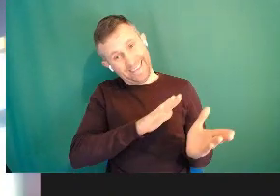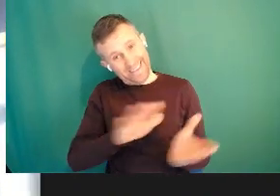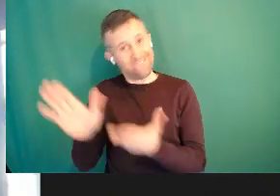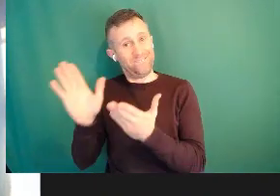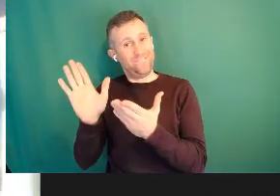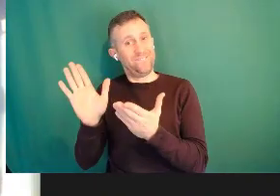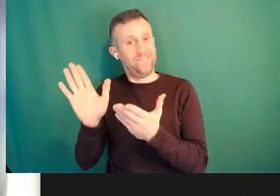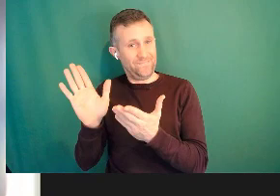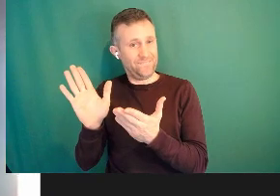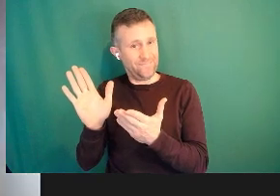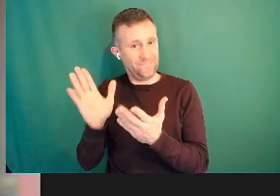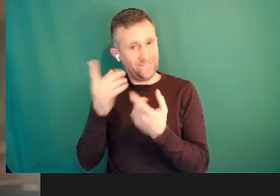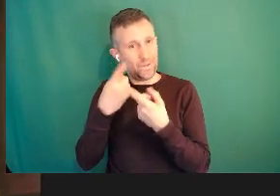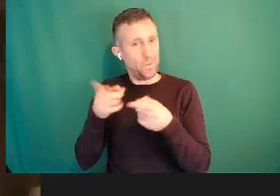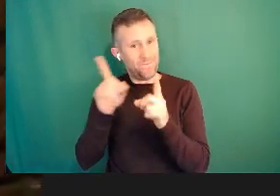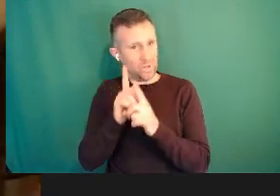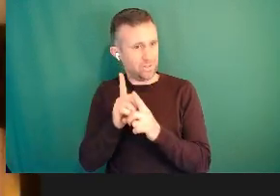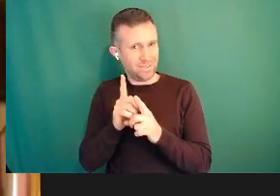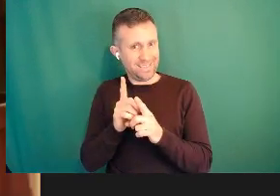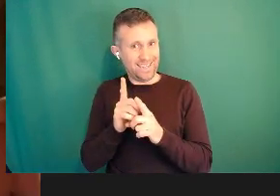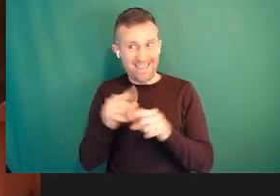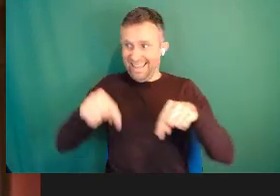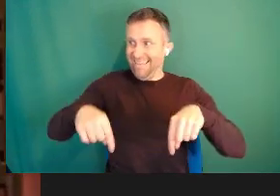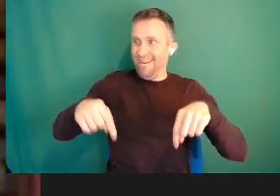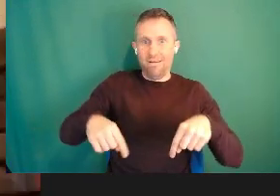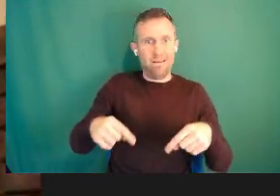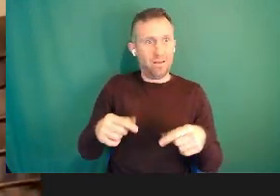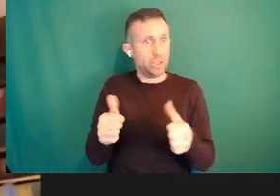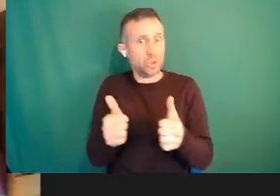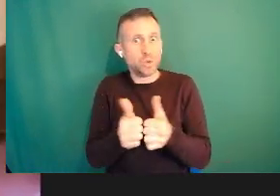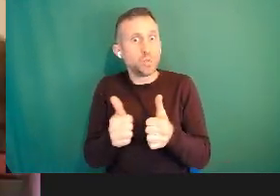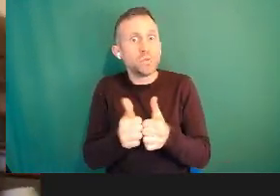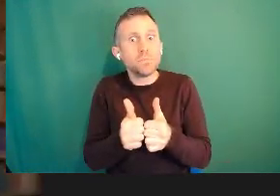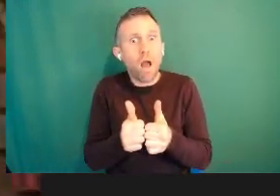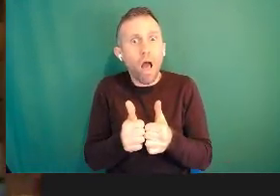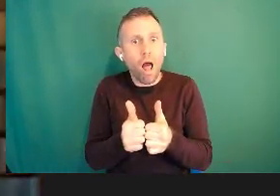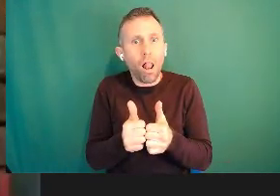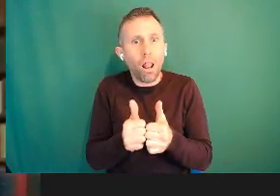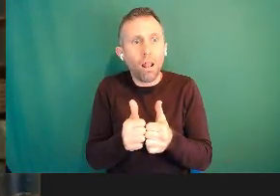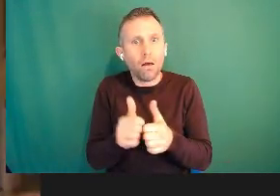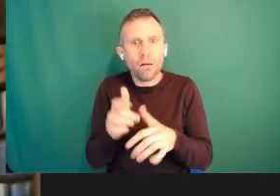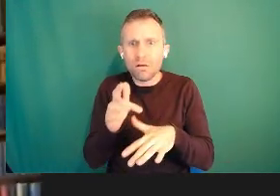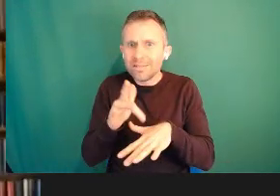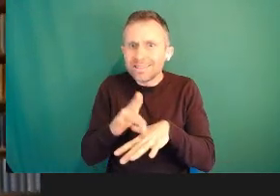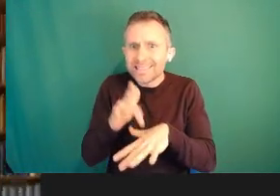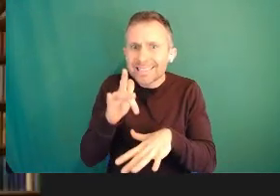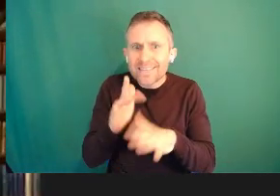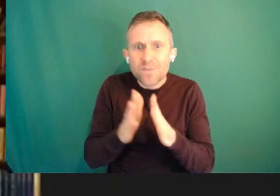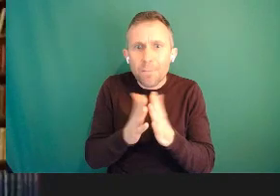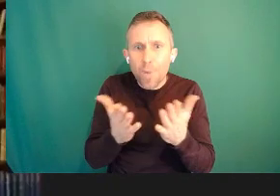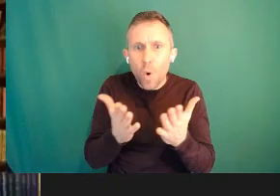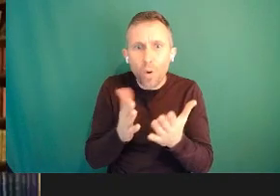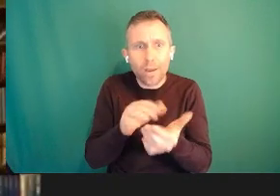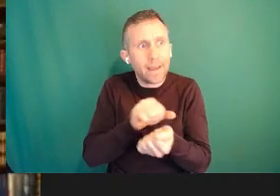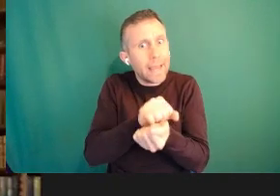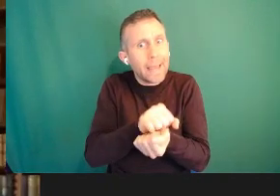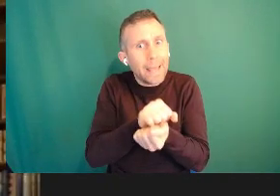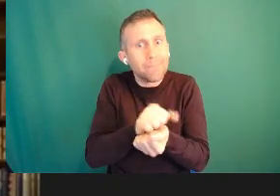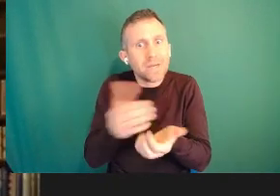for example, and particularly at that time there were a lot more leaks in the roof. Although there are still some leaks in the roof, as I mentioned earlier, it needs a lot of